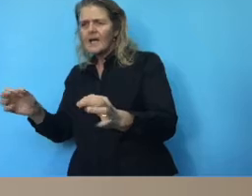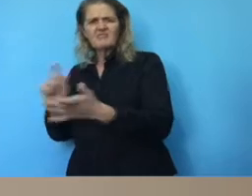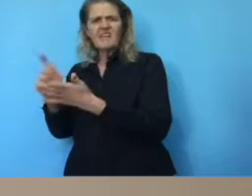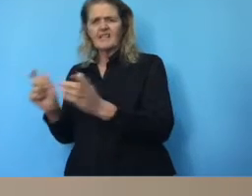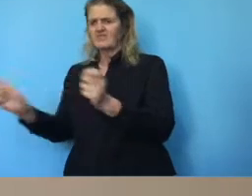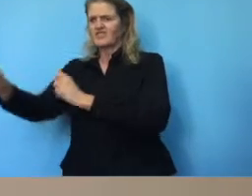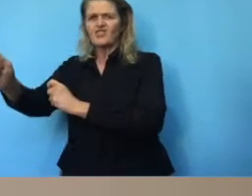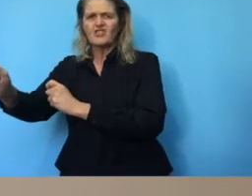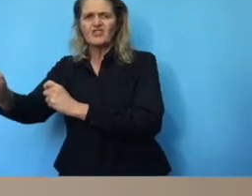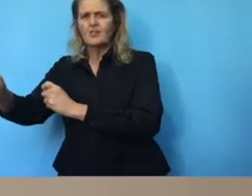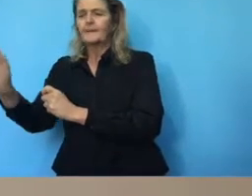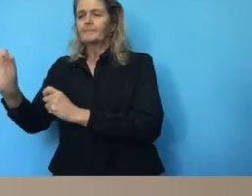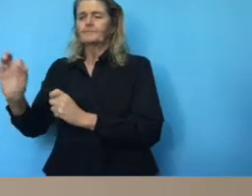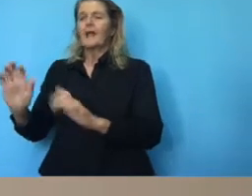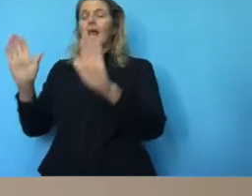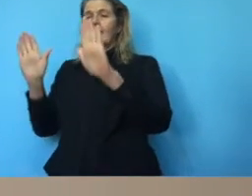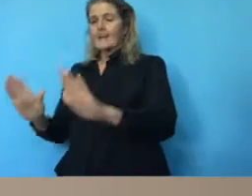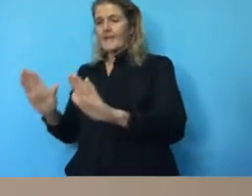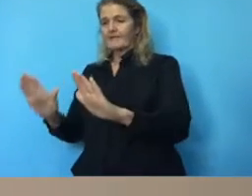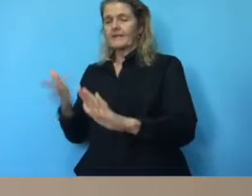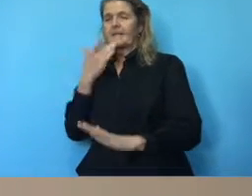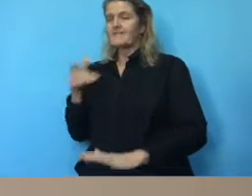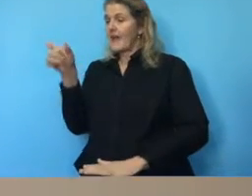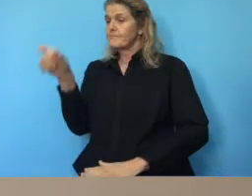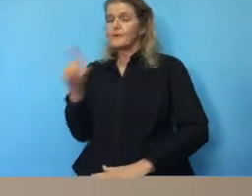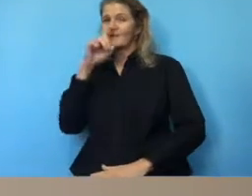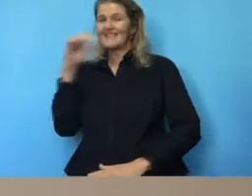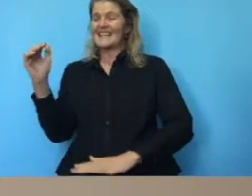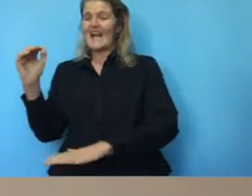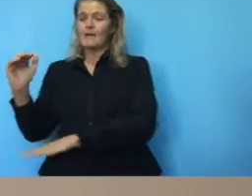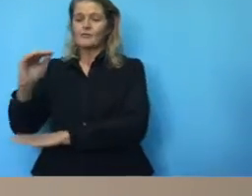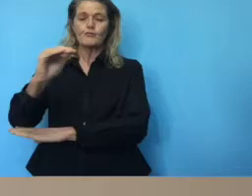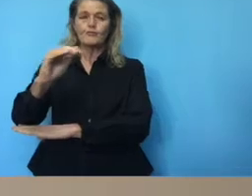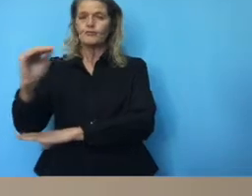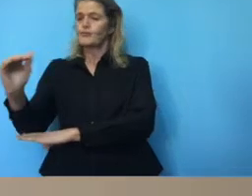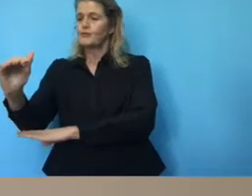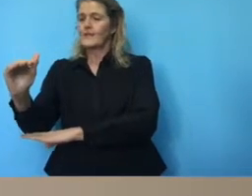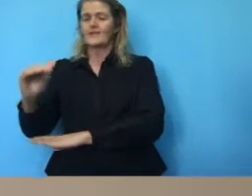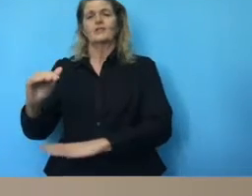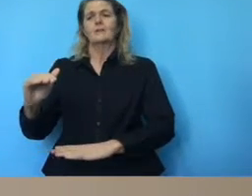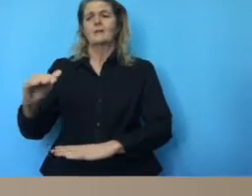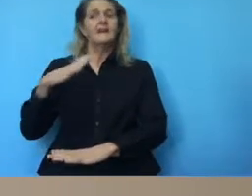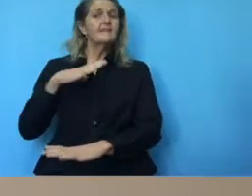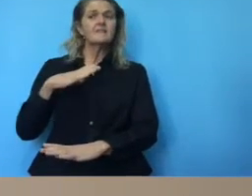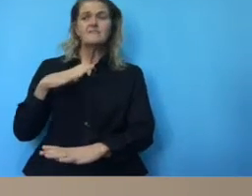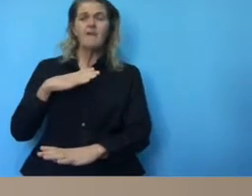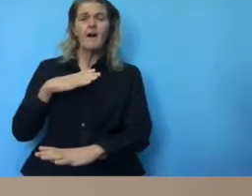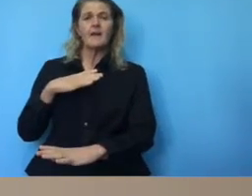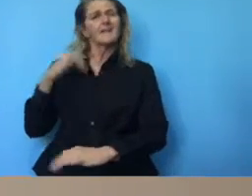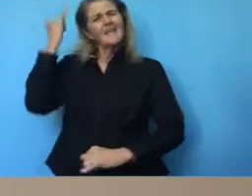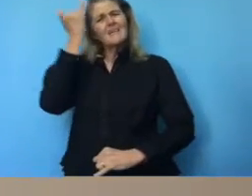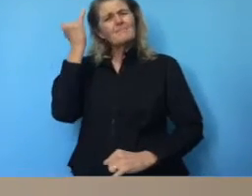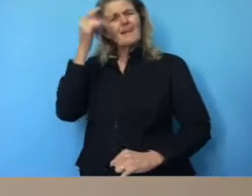certain artists can't reach all the spaces, but if you imagine if you're working on something and then someone shifts it this way or